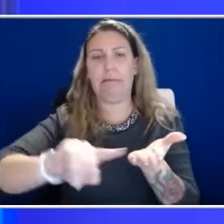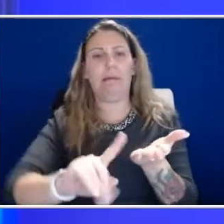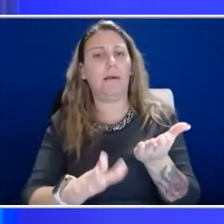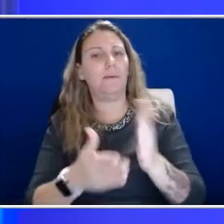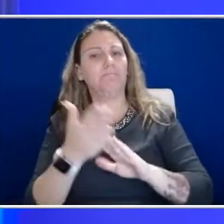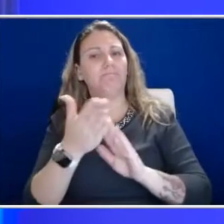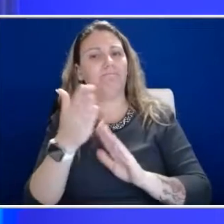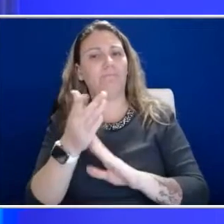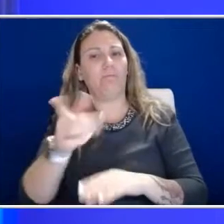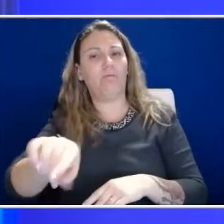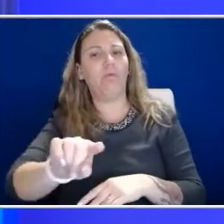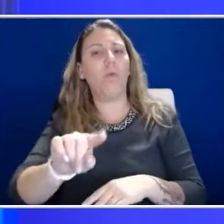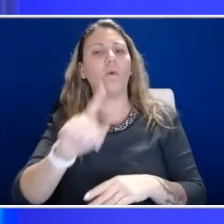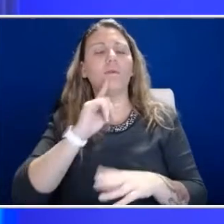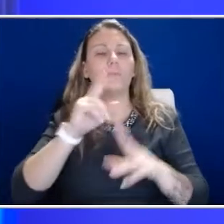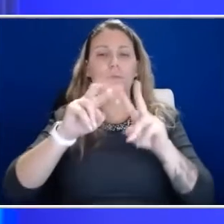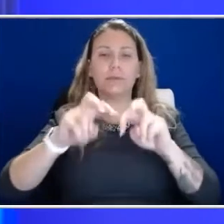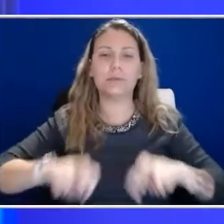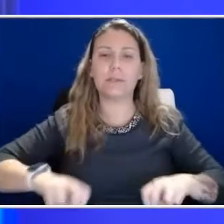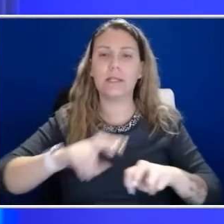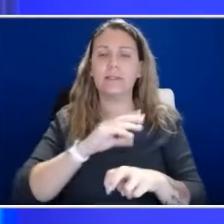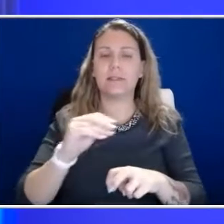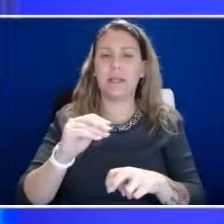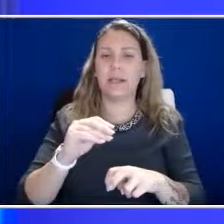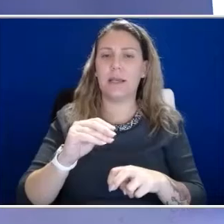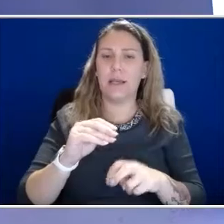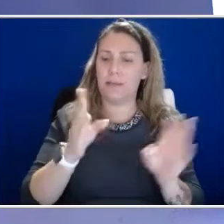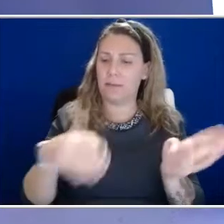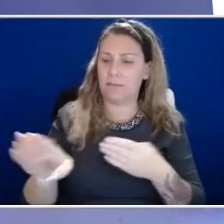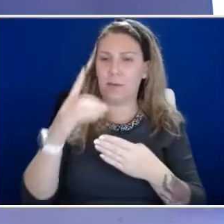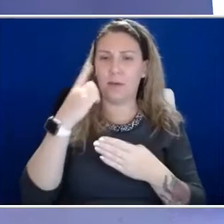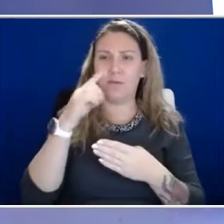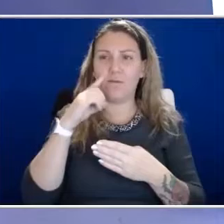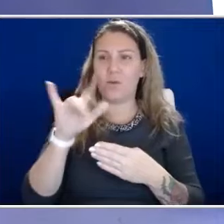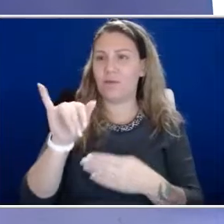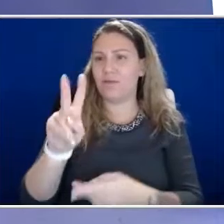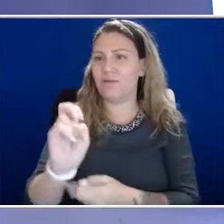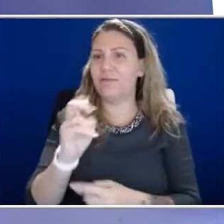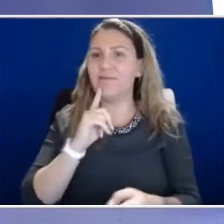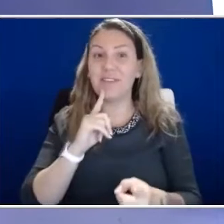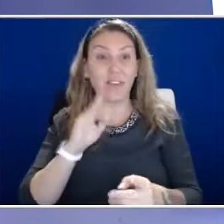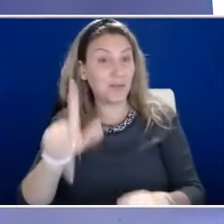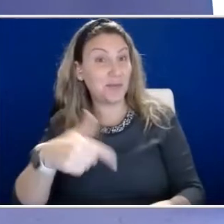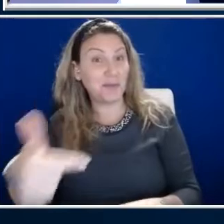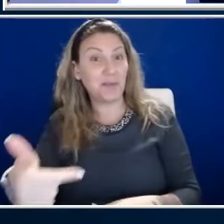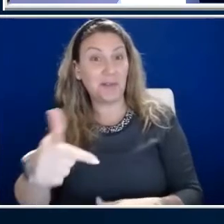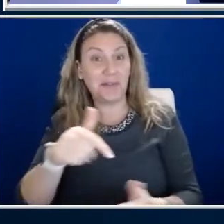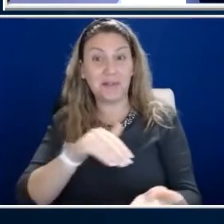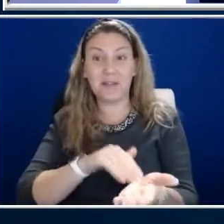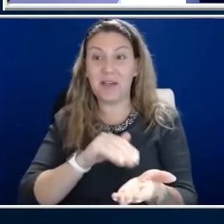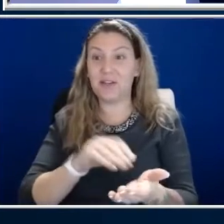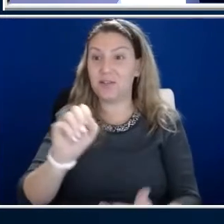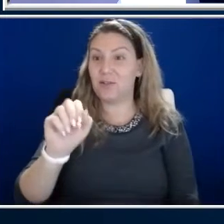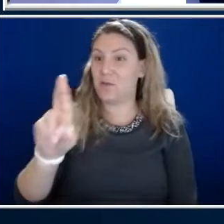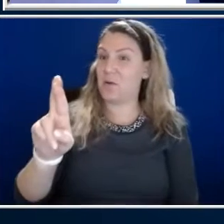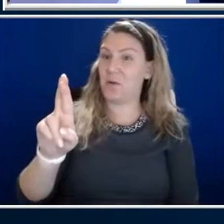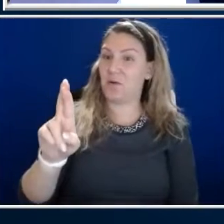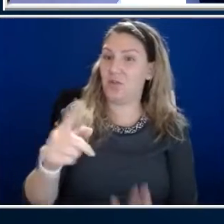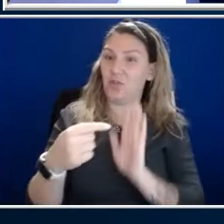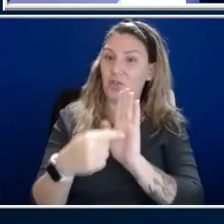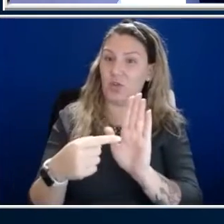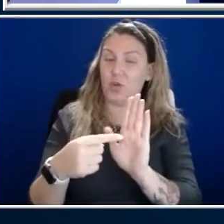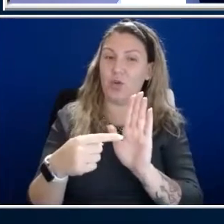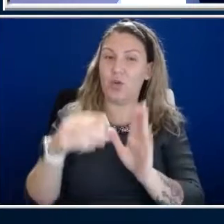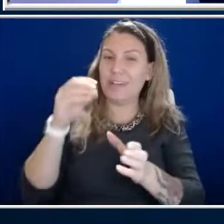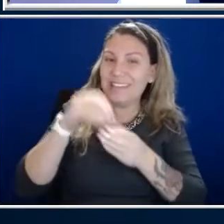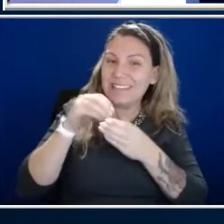one assessing and then deciding the plan for their dives. Let's get to Dr. Orr. We want to show you inside that hyperbaric oxygen chamber.